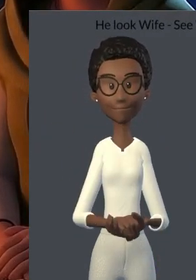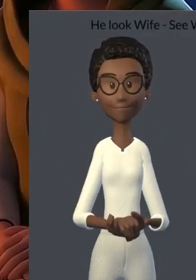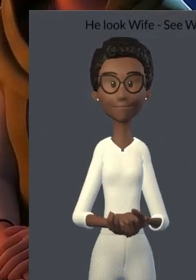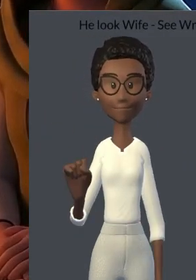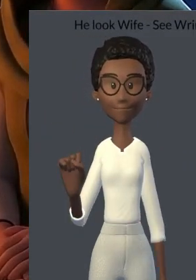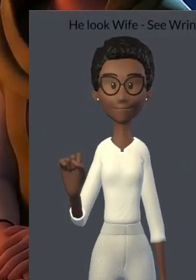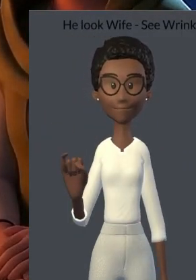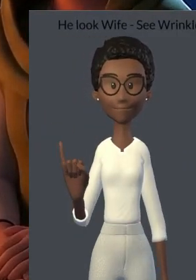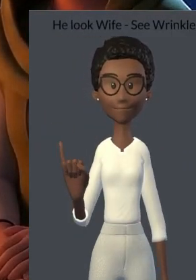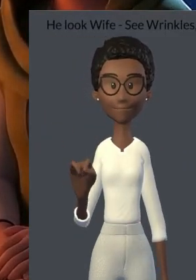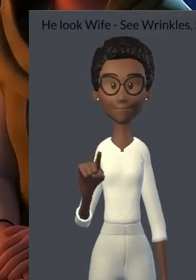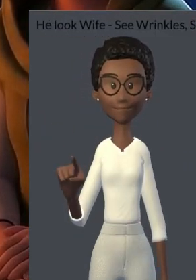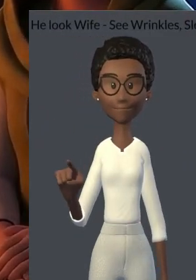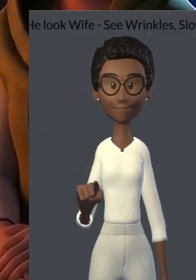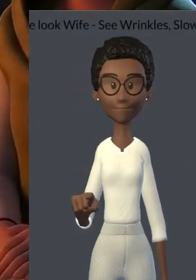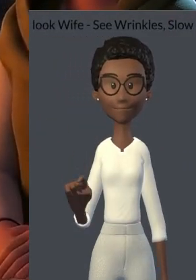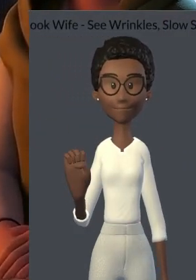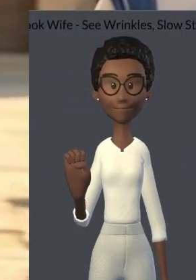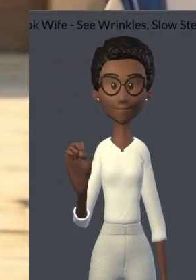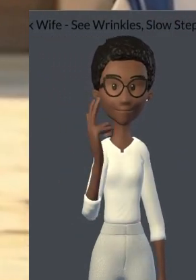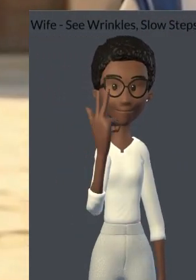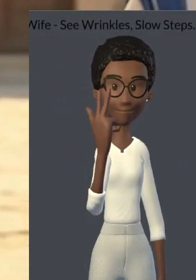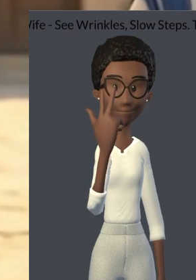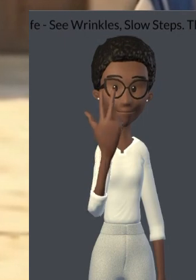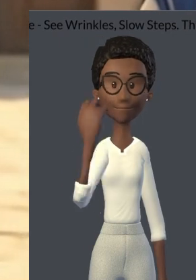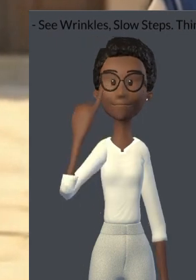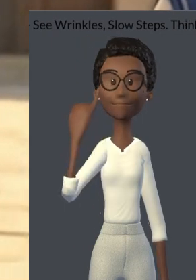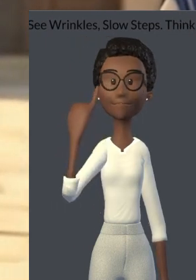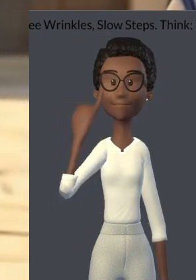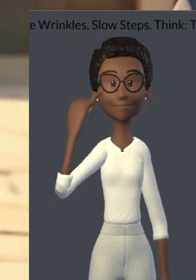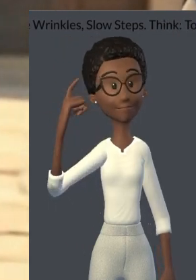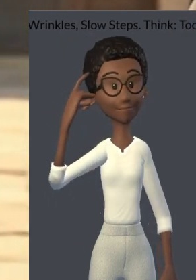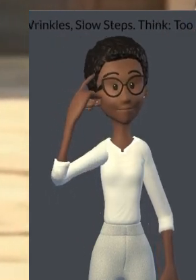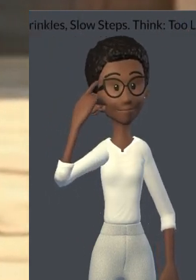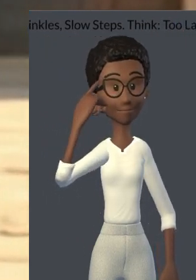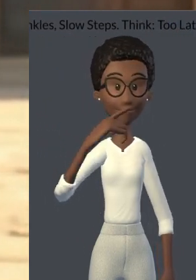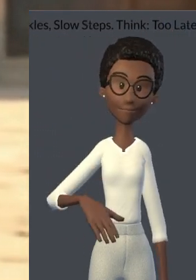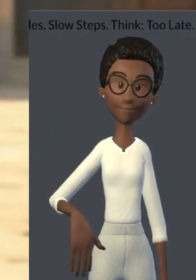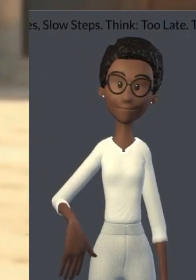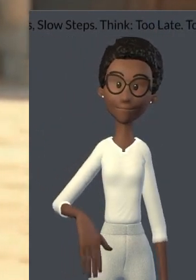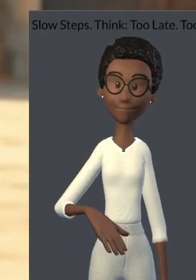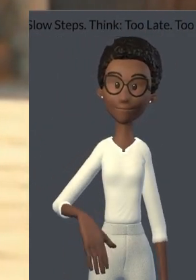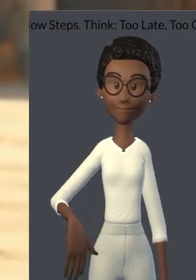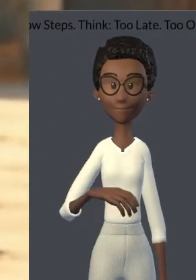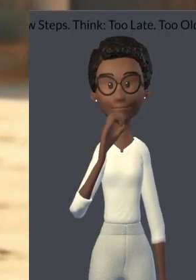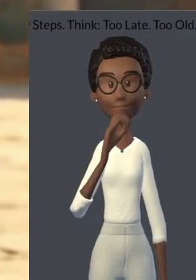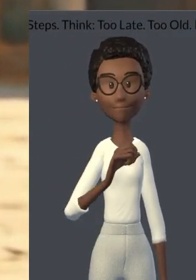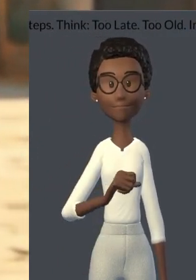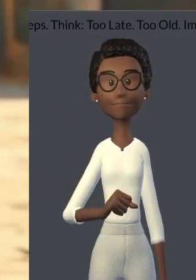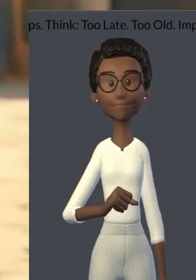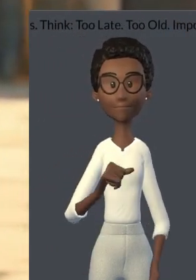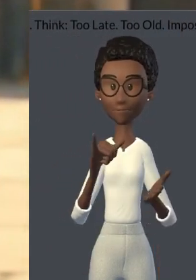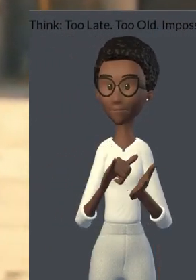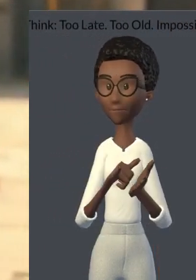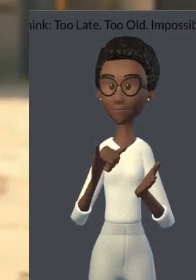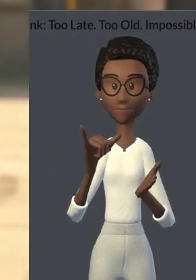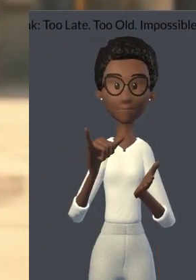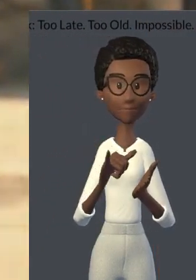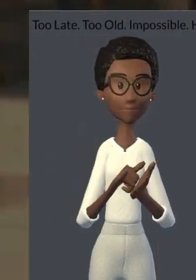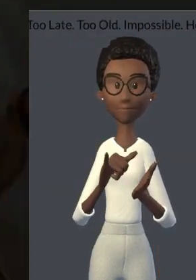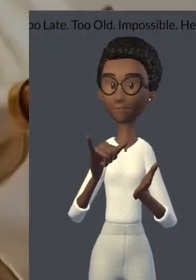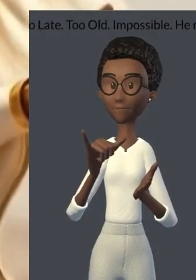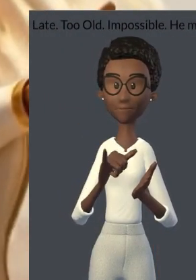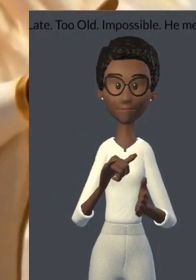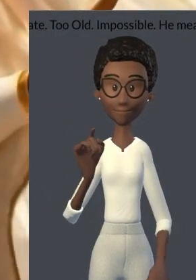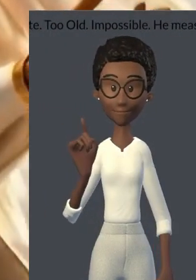wife's face and the stiffness in her step. He measured the promise against time, and the